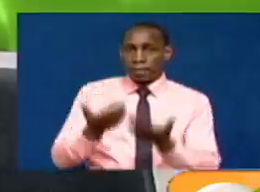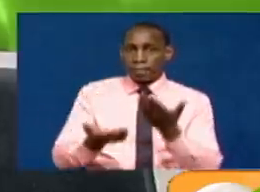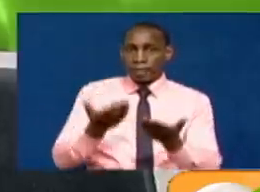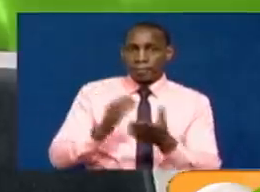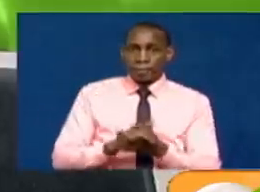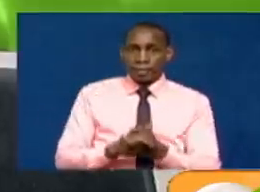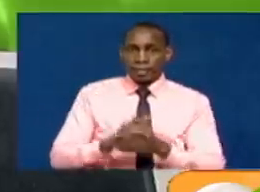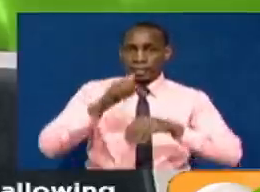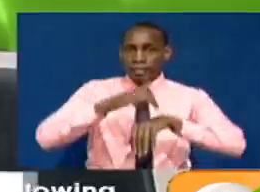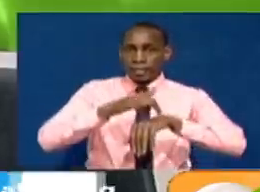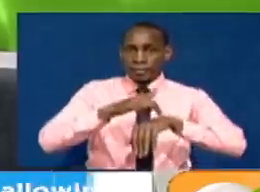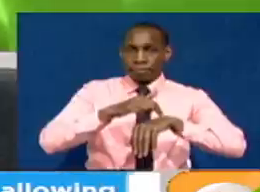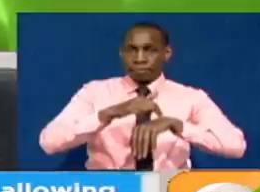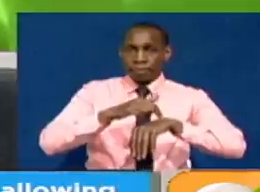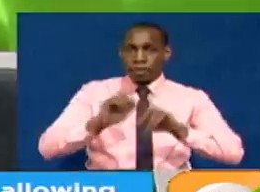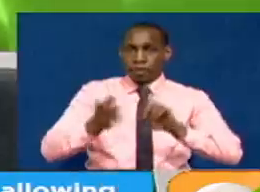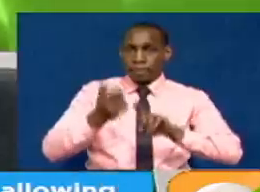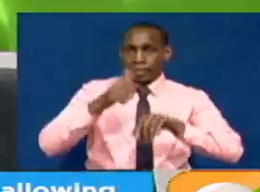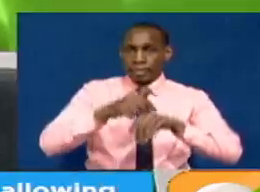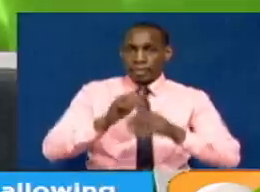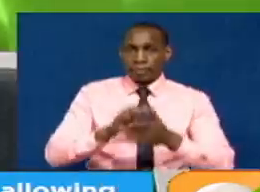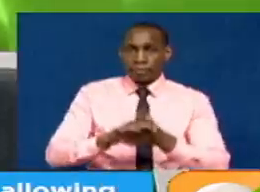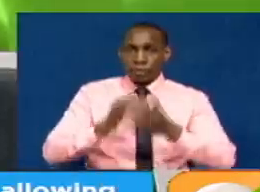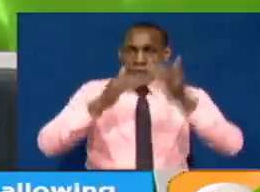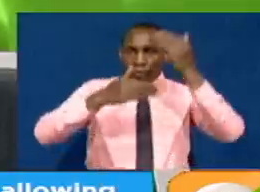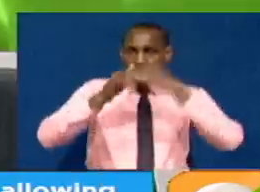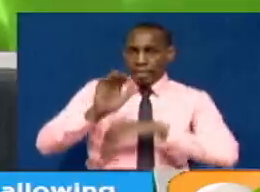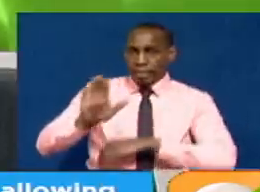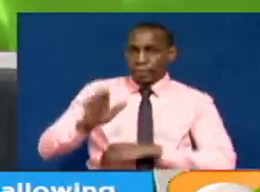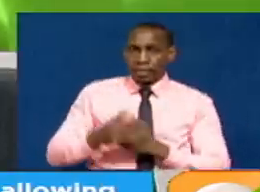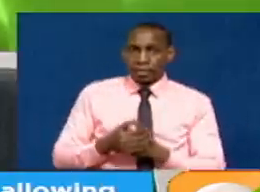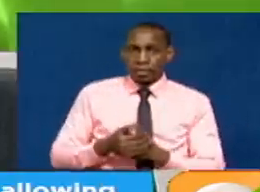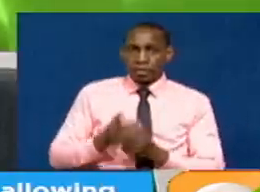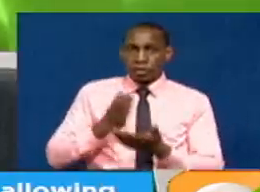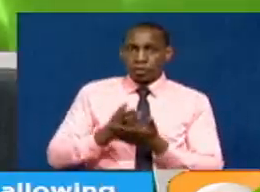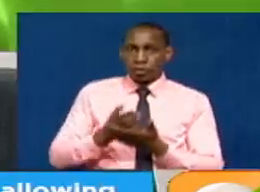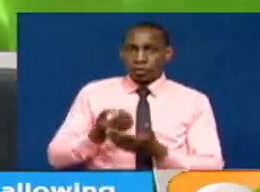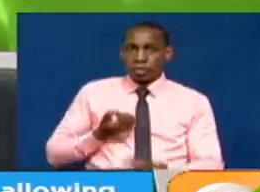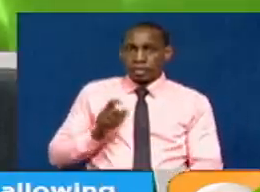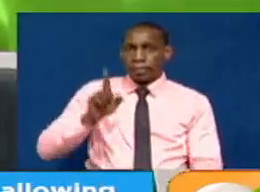a moment where for the first time in her career, she has to take